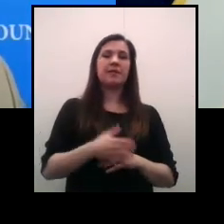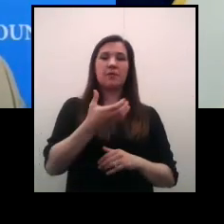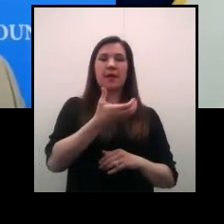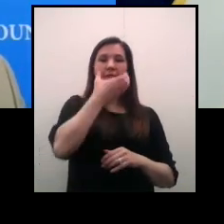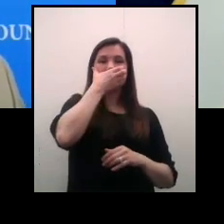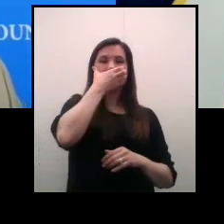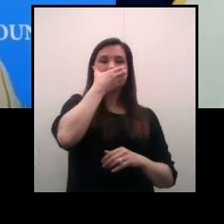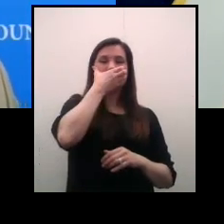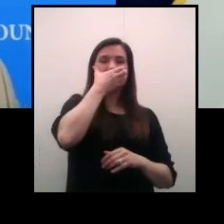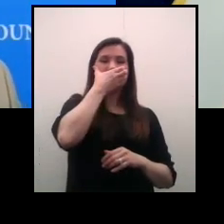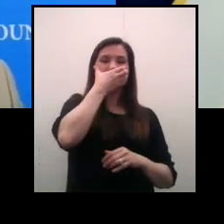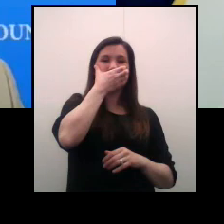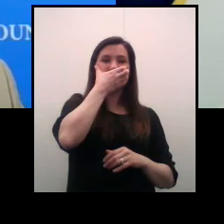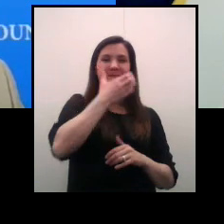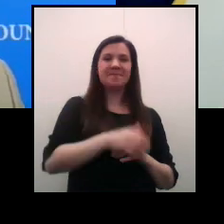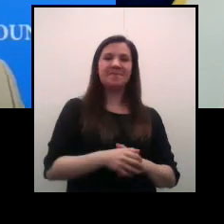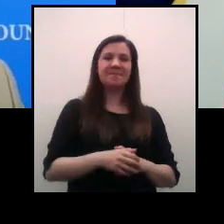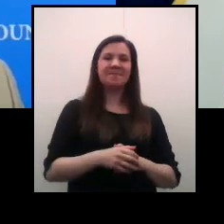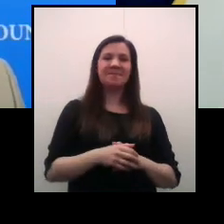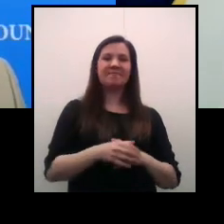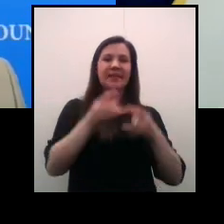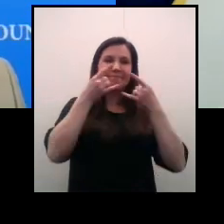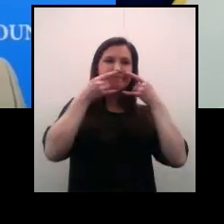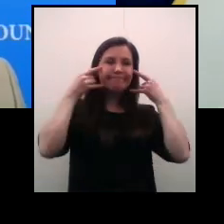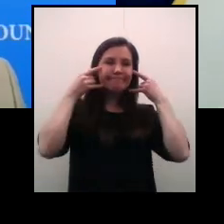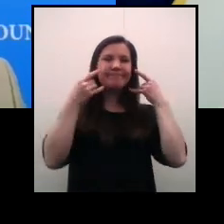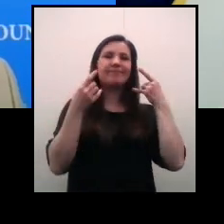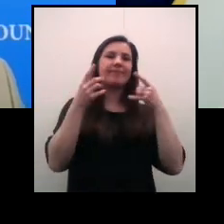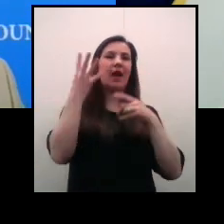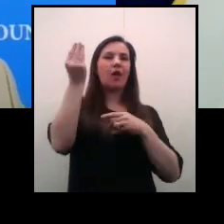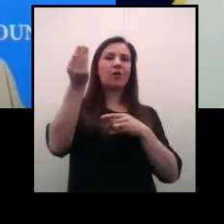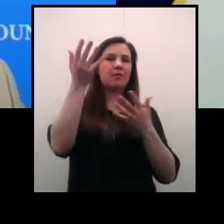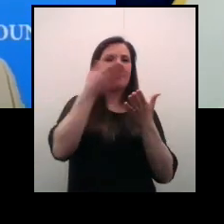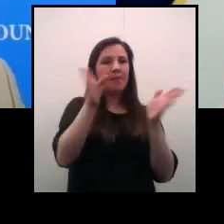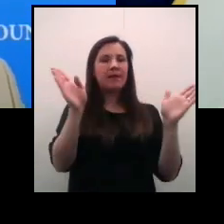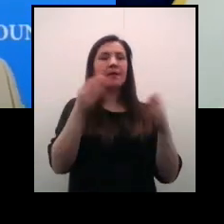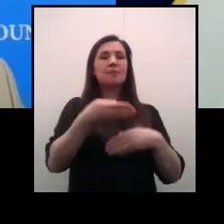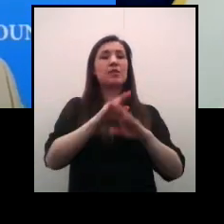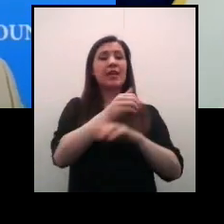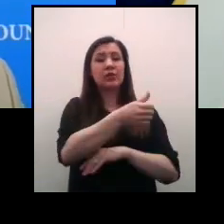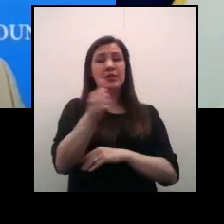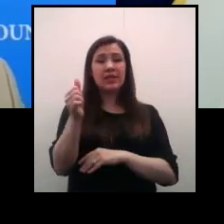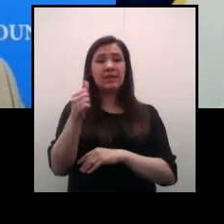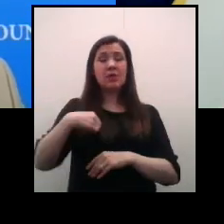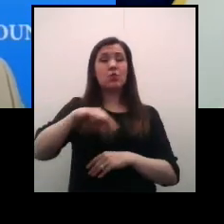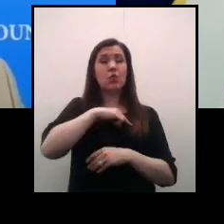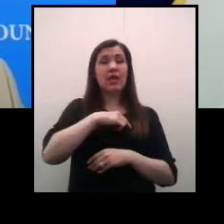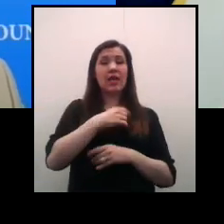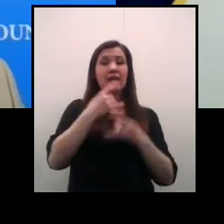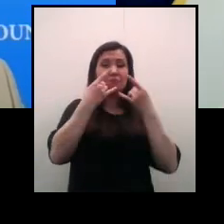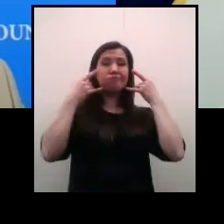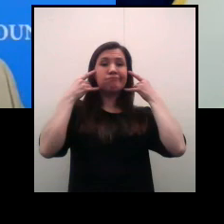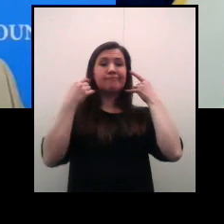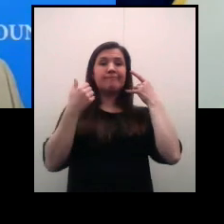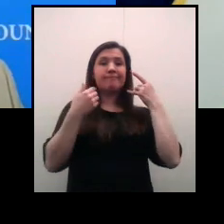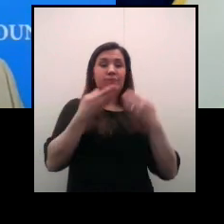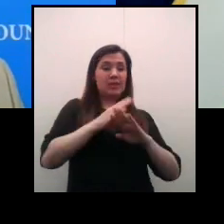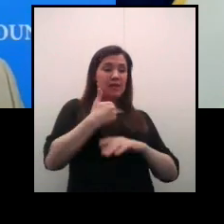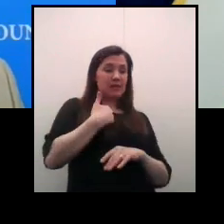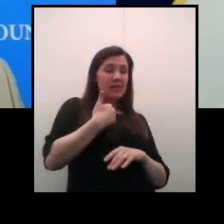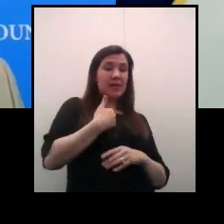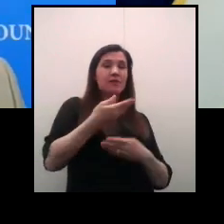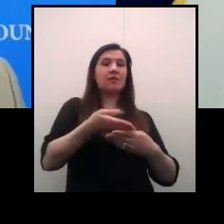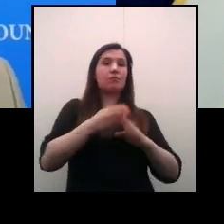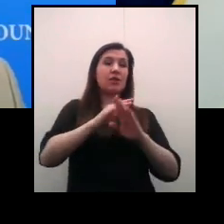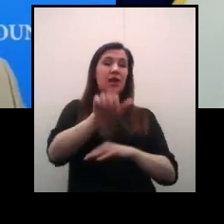mask. Put your mask on, wear it in the public, and protect yourself. We put on masks to protect ourselves and to protect